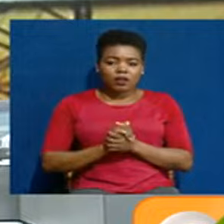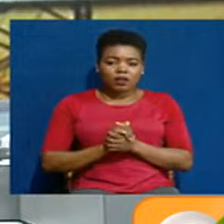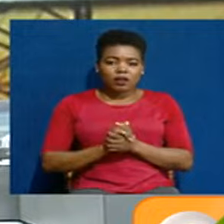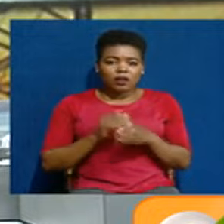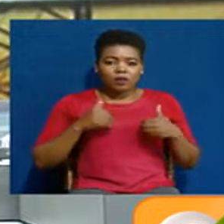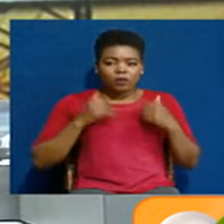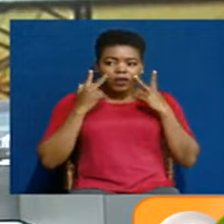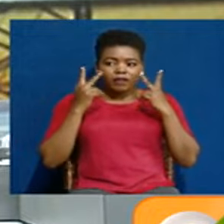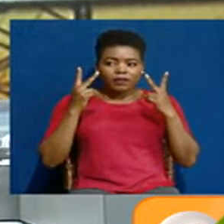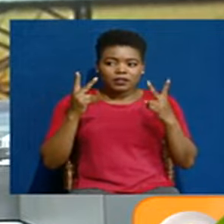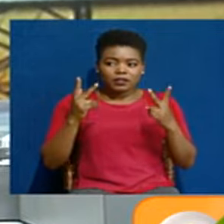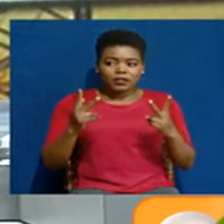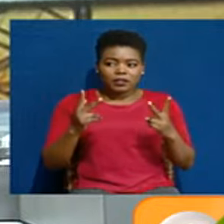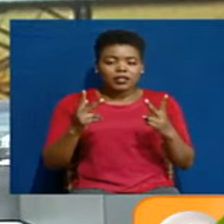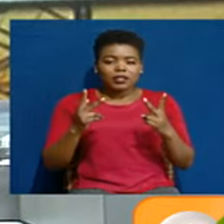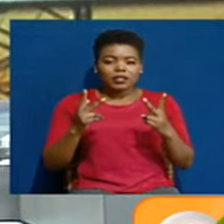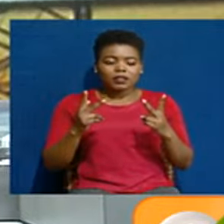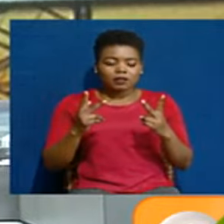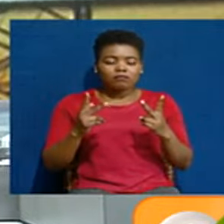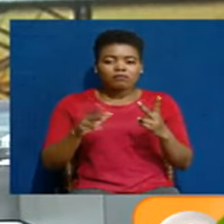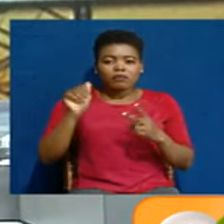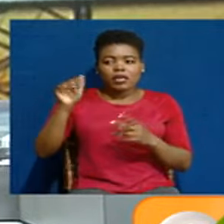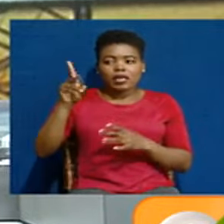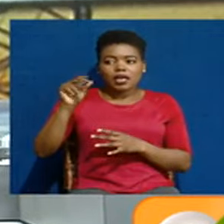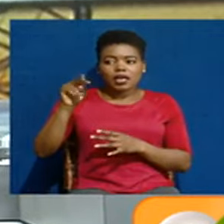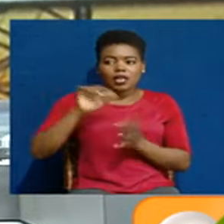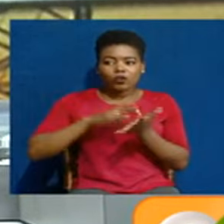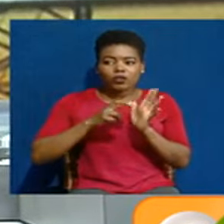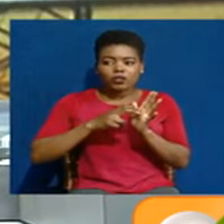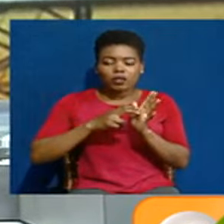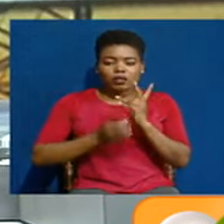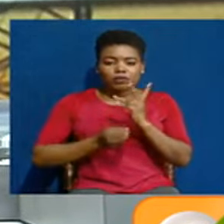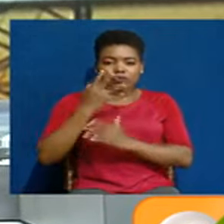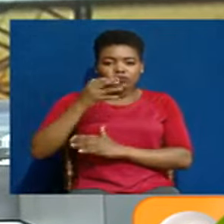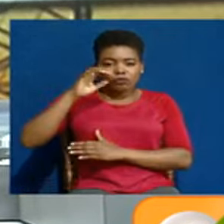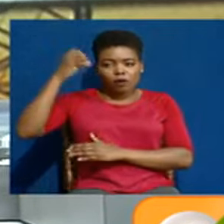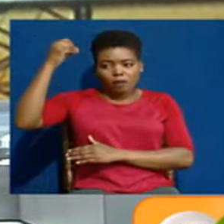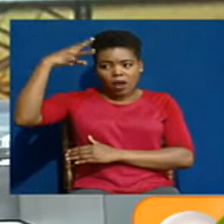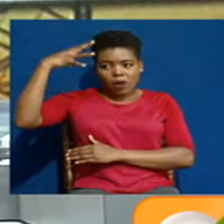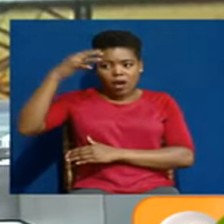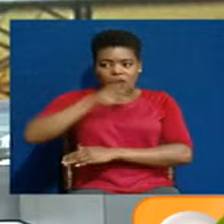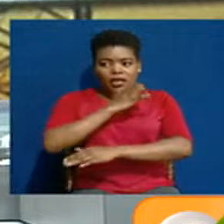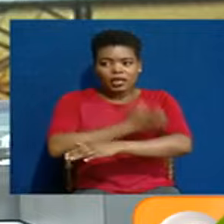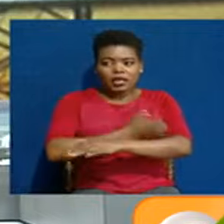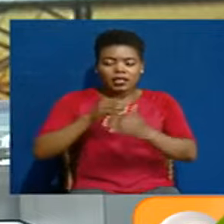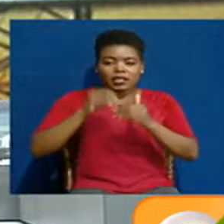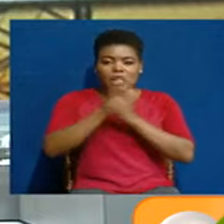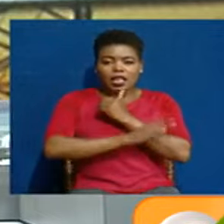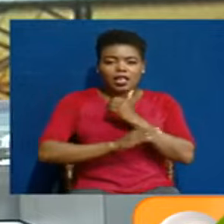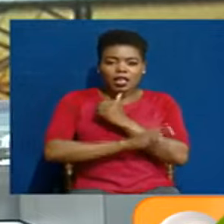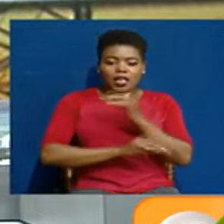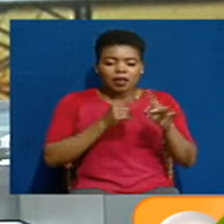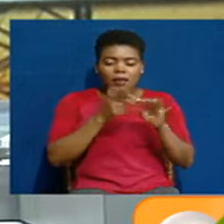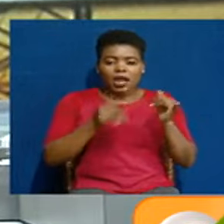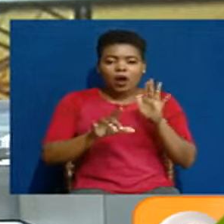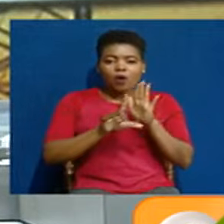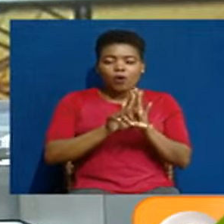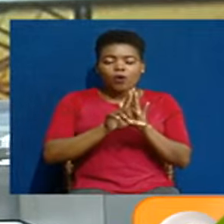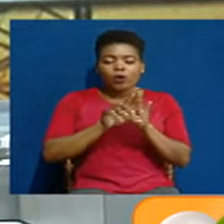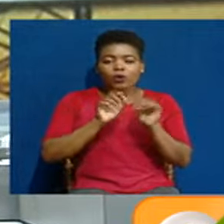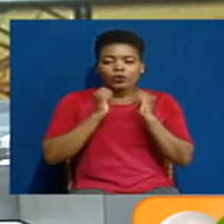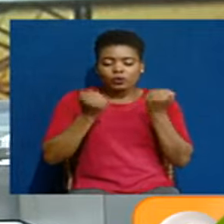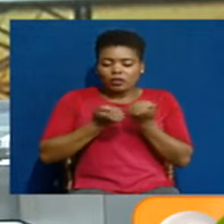could have seen the Indian conglomerate Adani construct electricity infrastructure in parts of the country. Brenda Wanga reports on